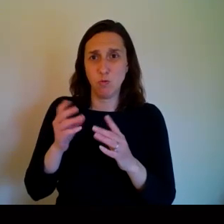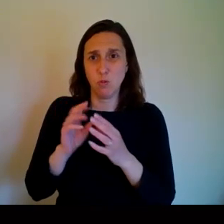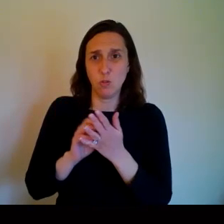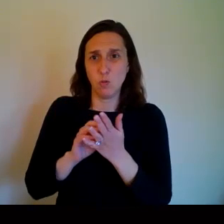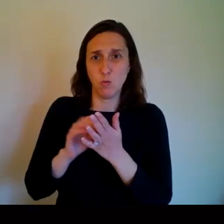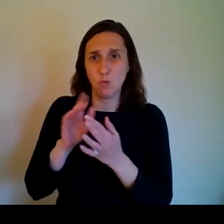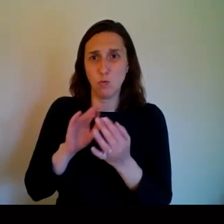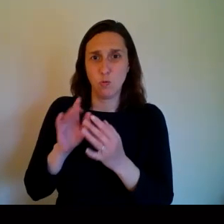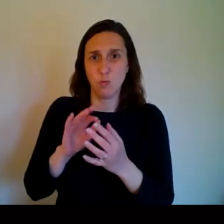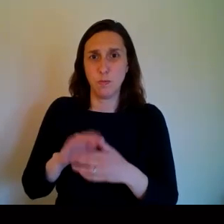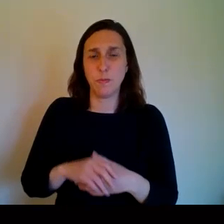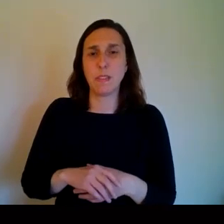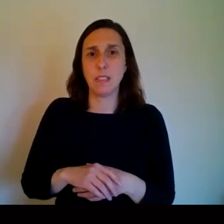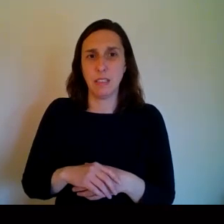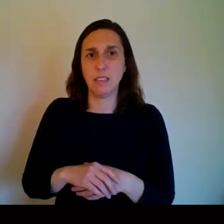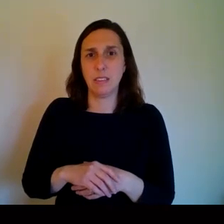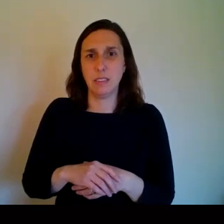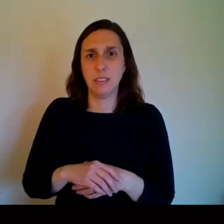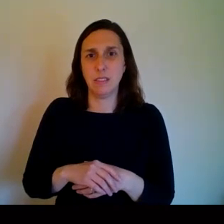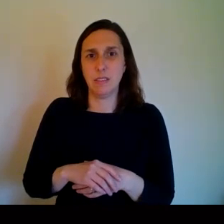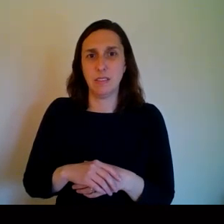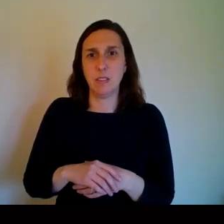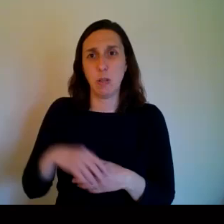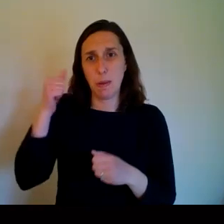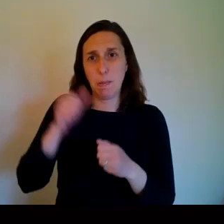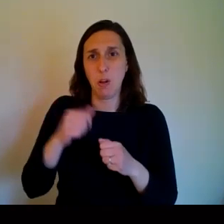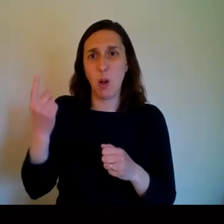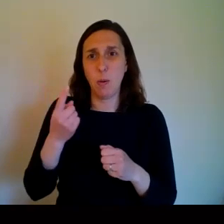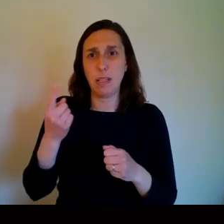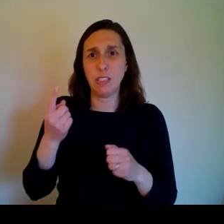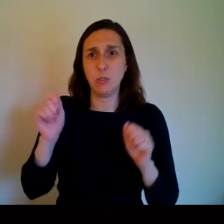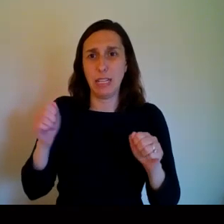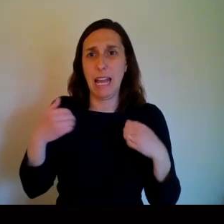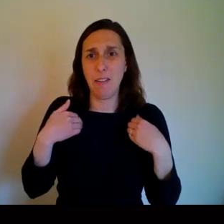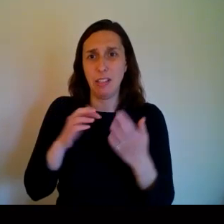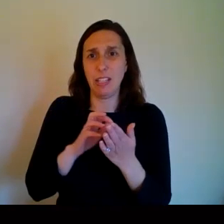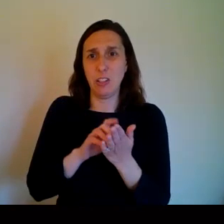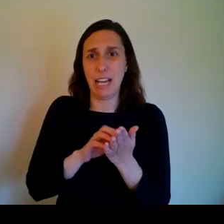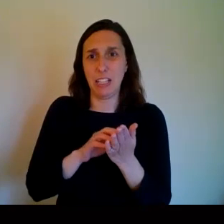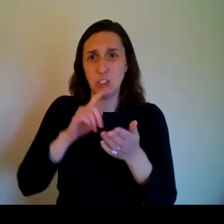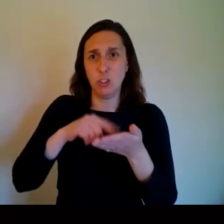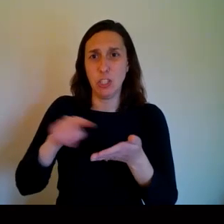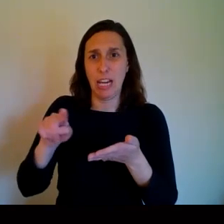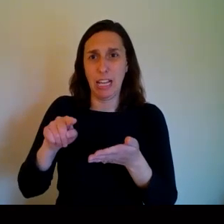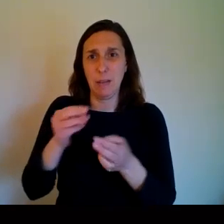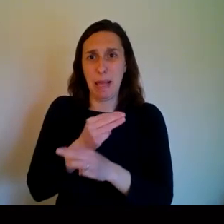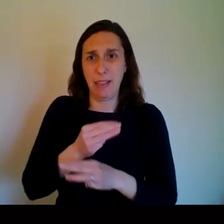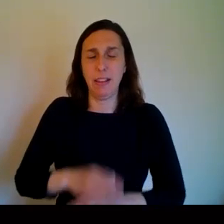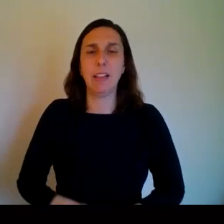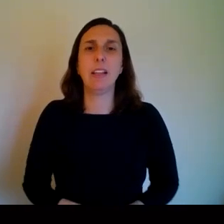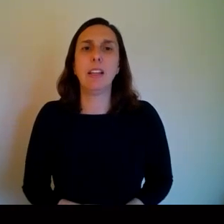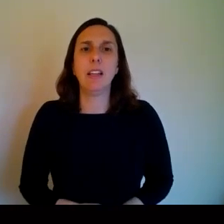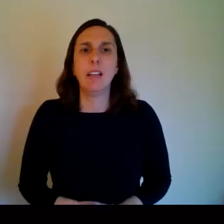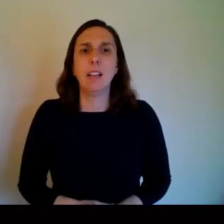zeros. Right. Remember what I said, though, always have your calculator to check. And so here we've developed a strategy